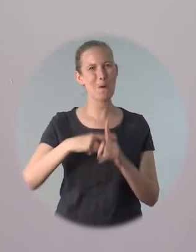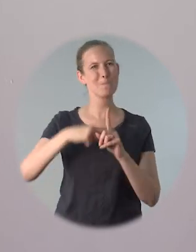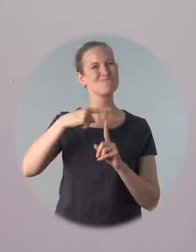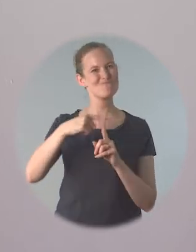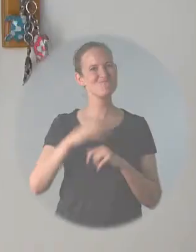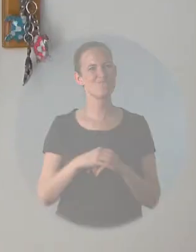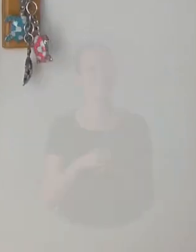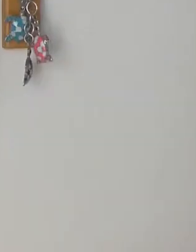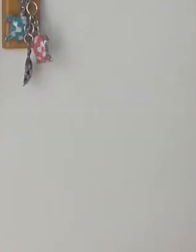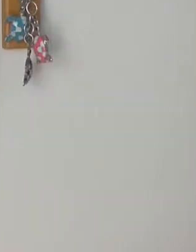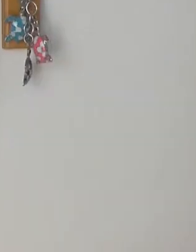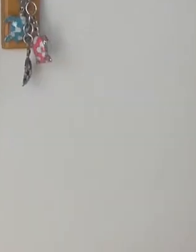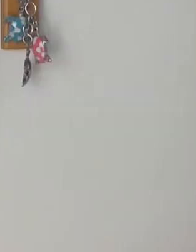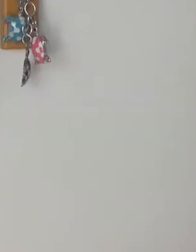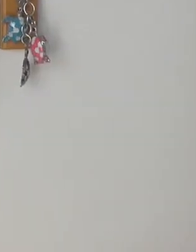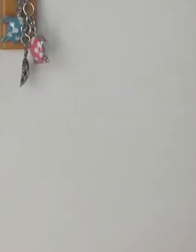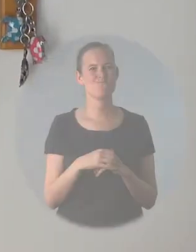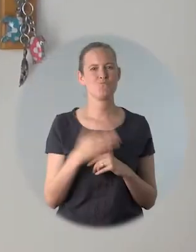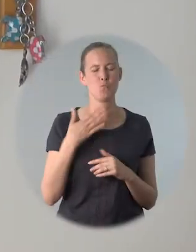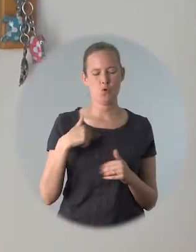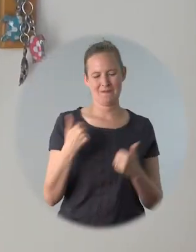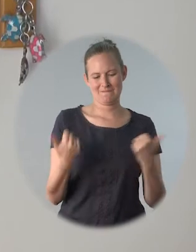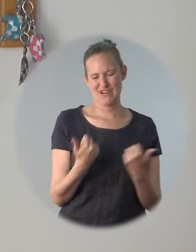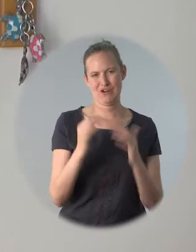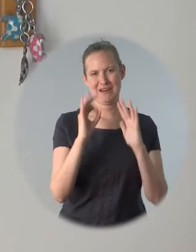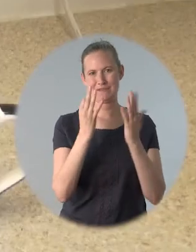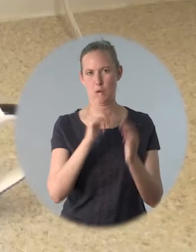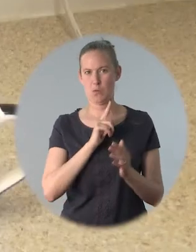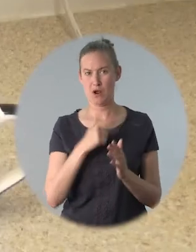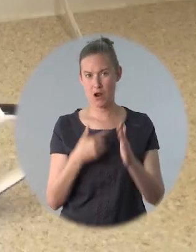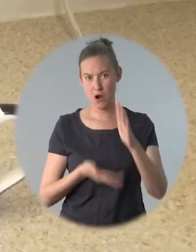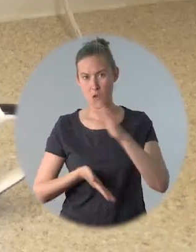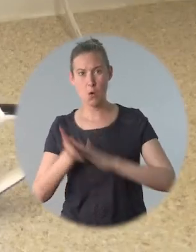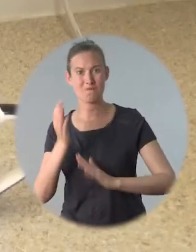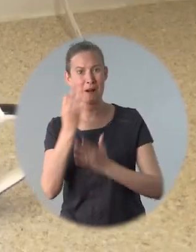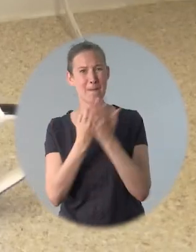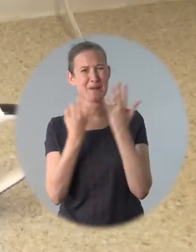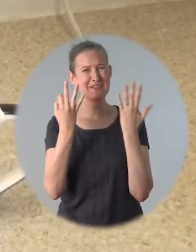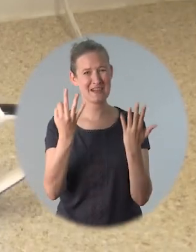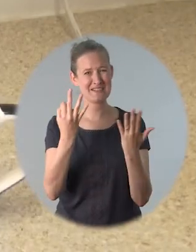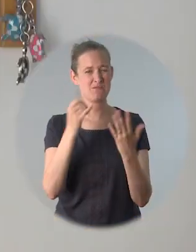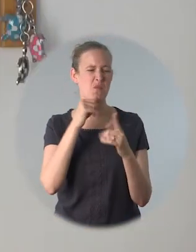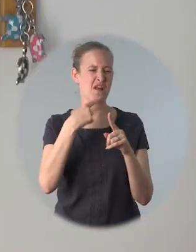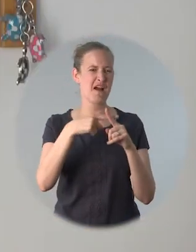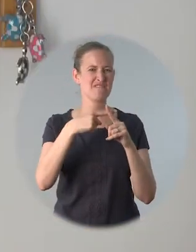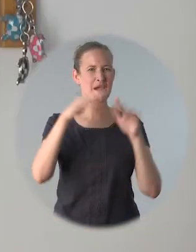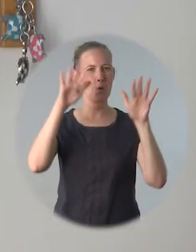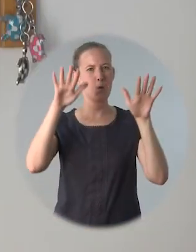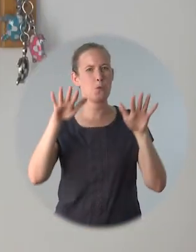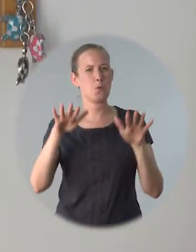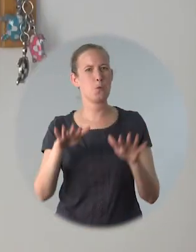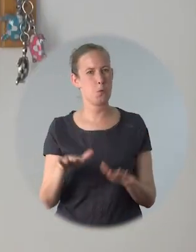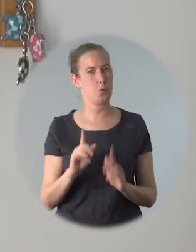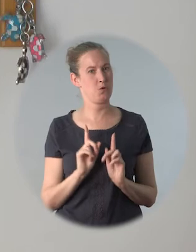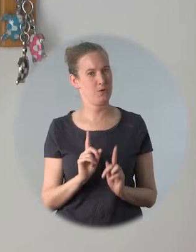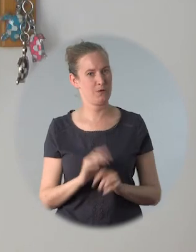for most people. And I'll set it to finish at eight o'clock. I don't leave for work until 8.30 but because the home